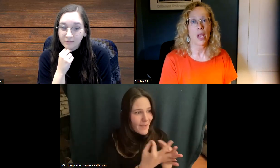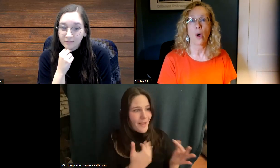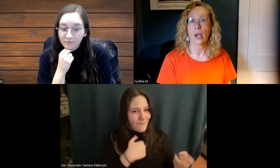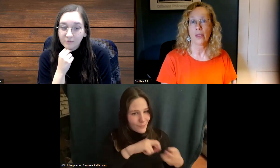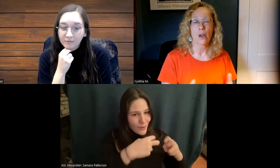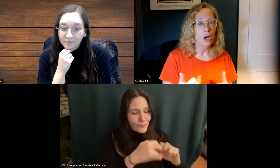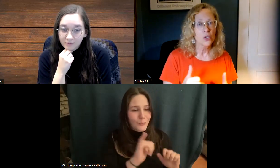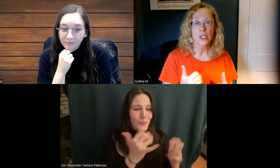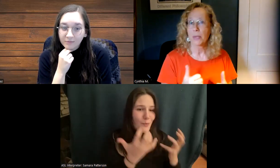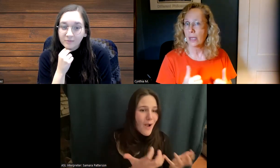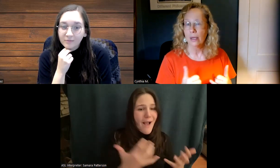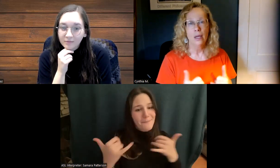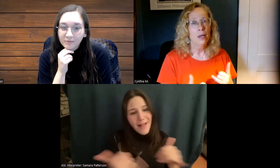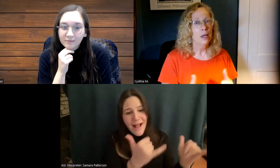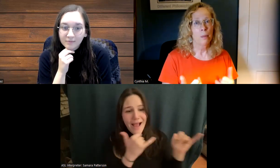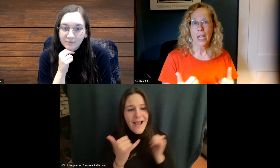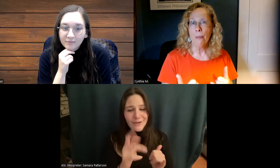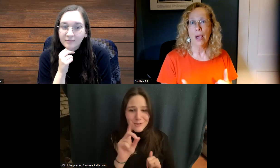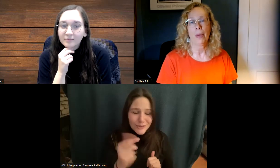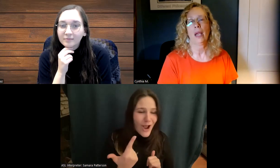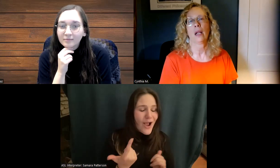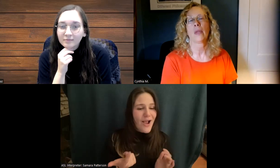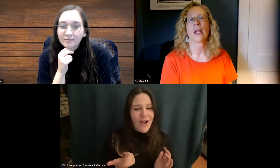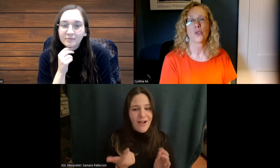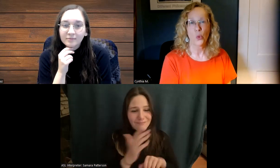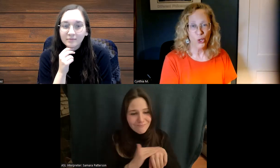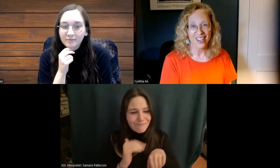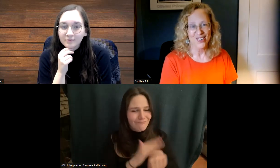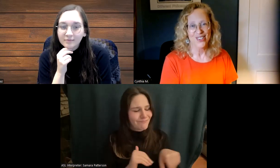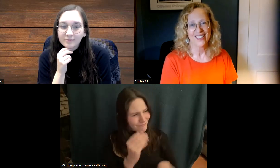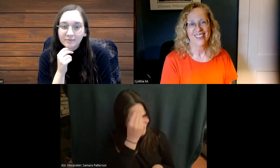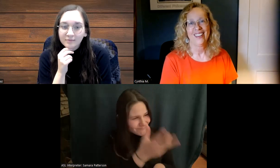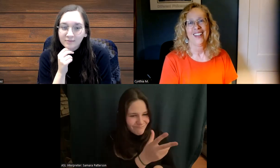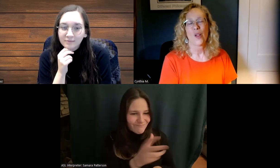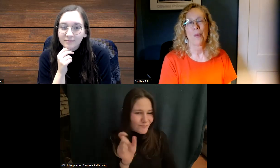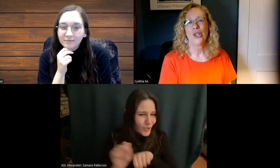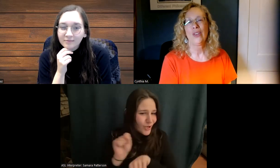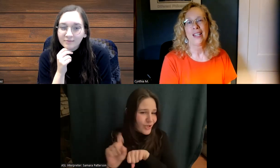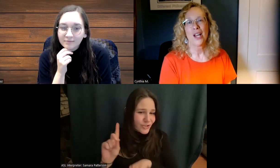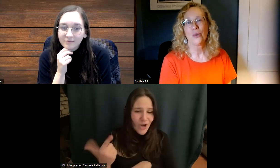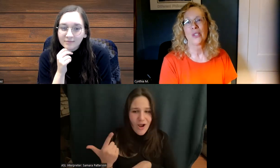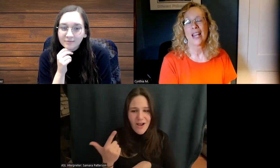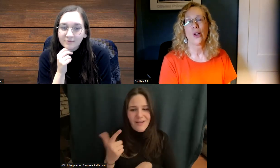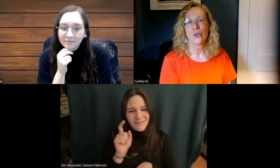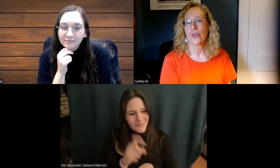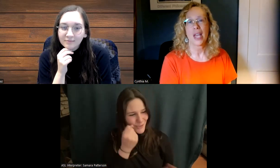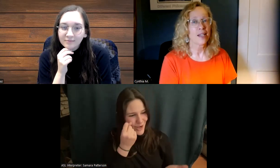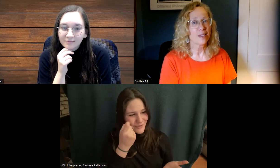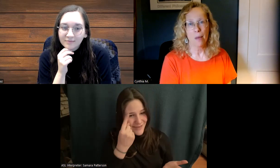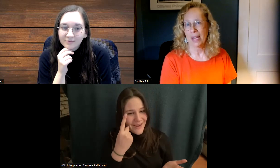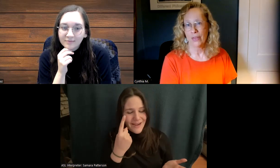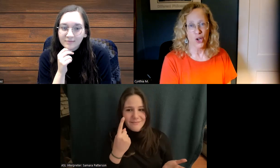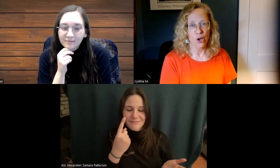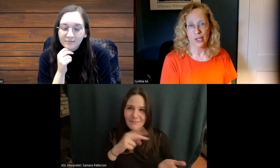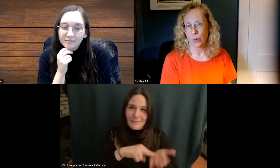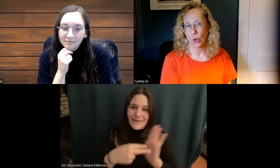issues where they wanted the dog to just be a play puppy. And I'm like, it's a working dog. But you need to understand also that does